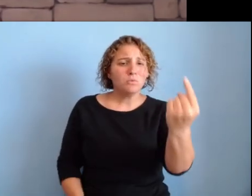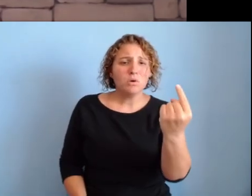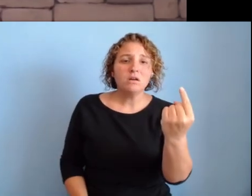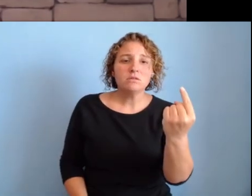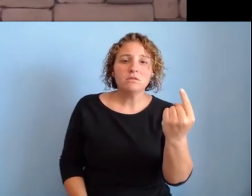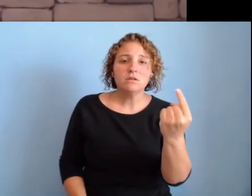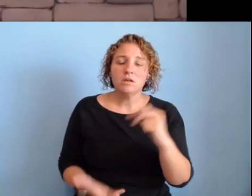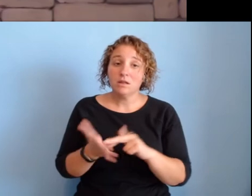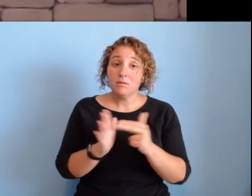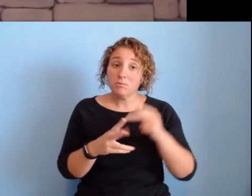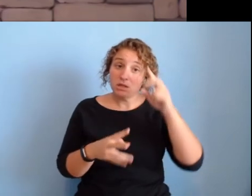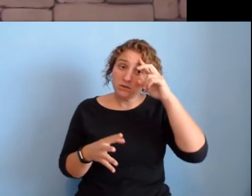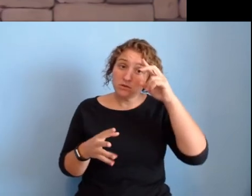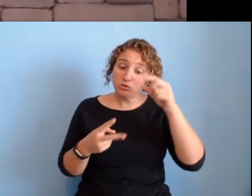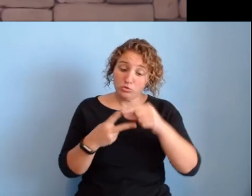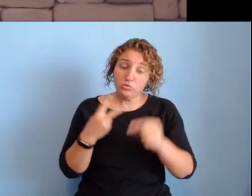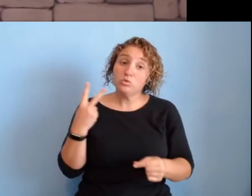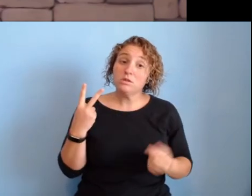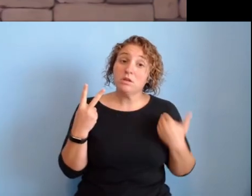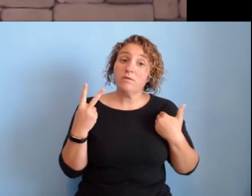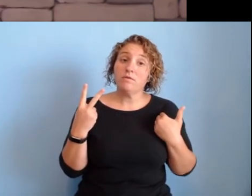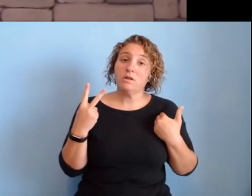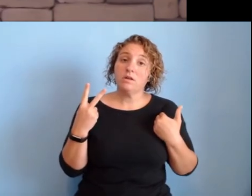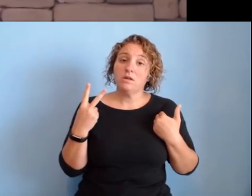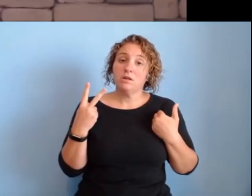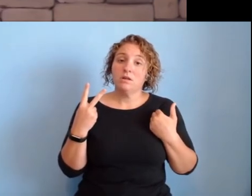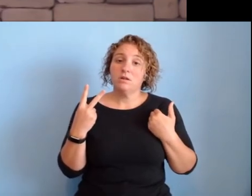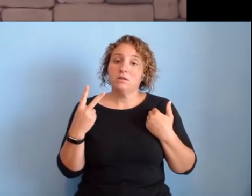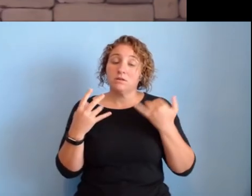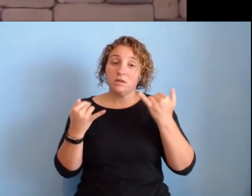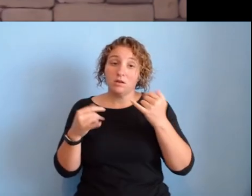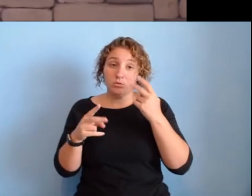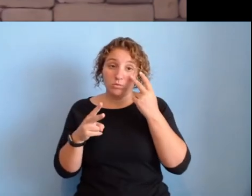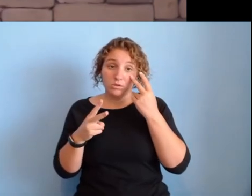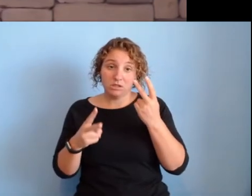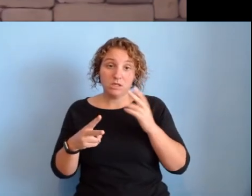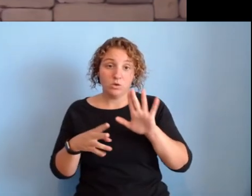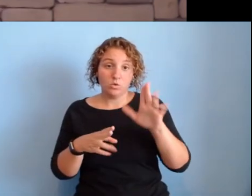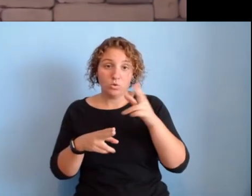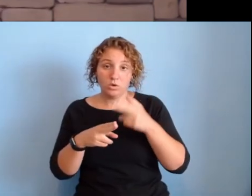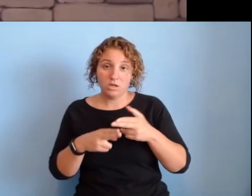And yet as we see here, your name has to be in the book of life